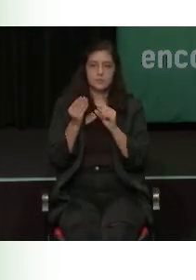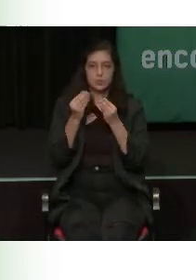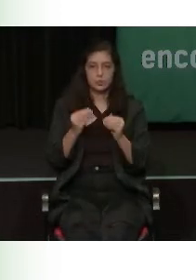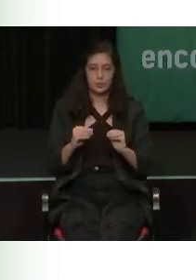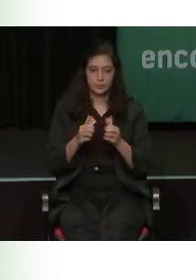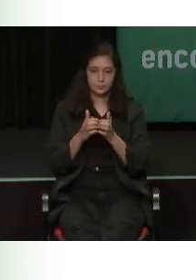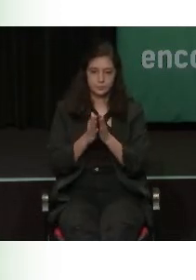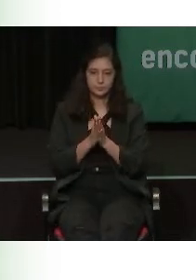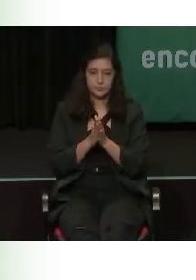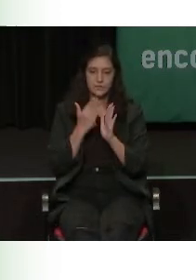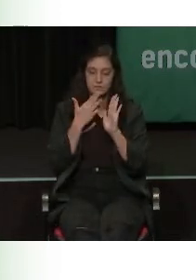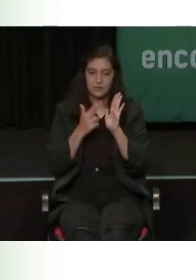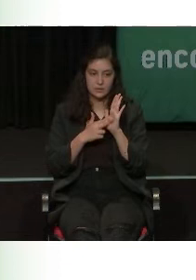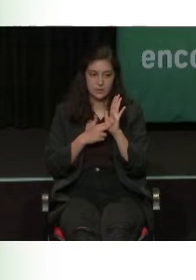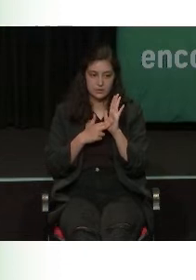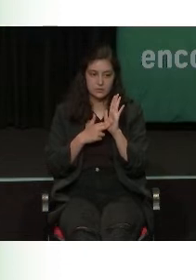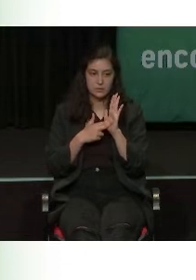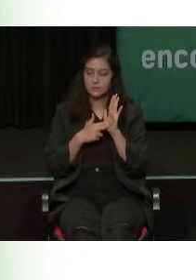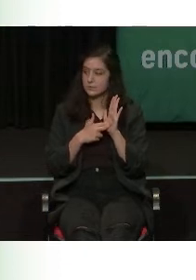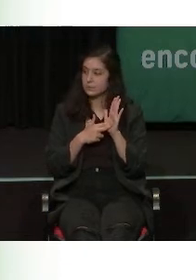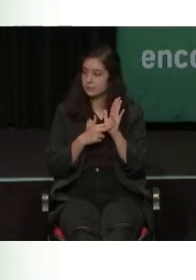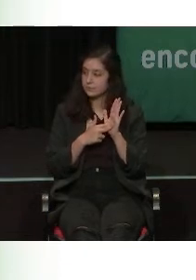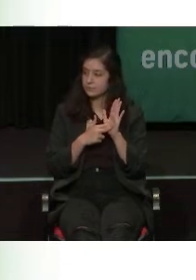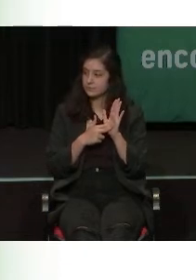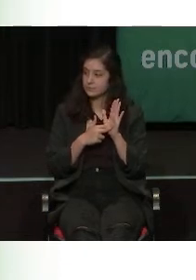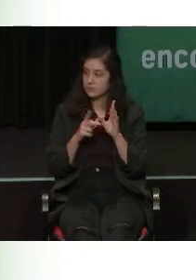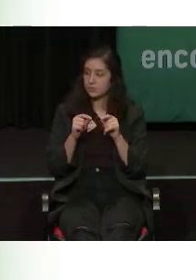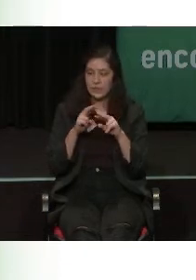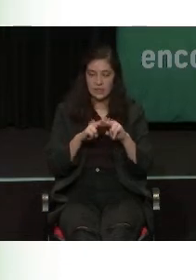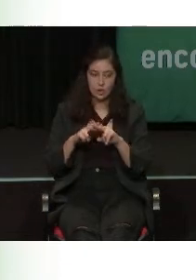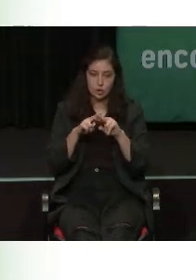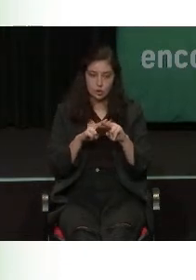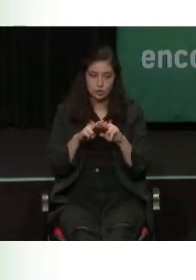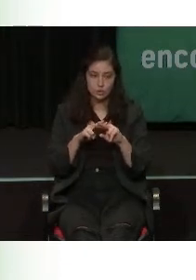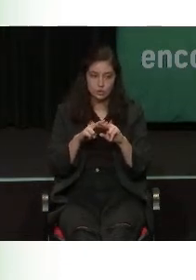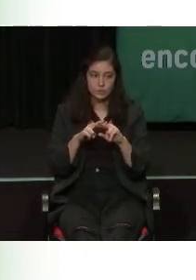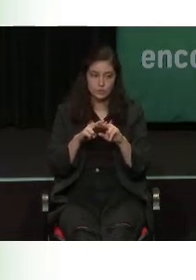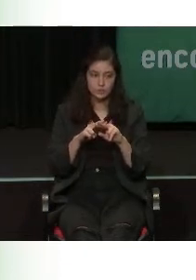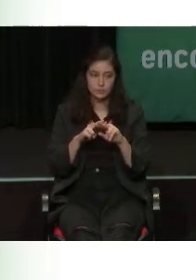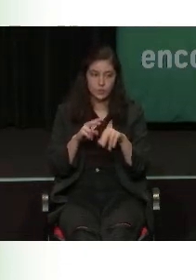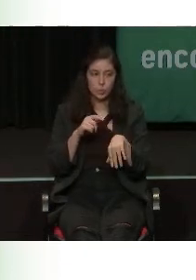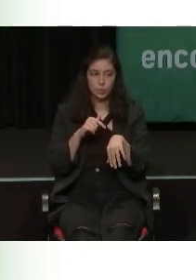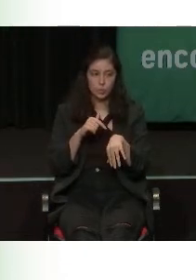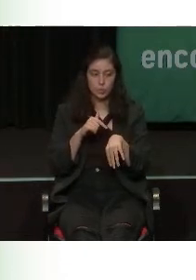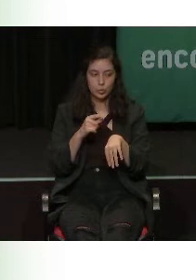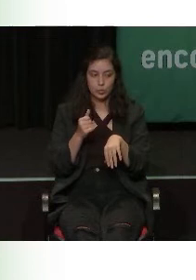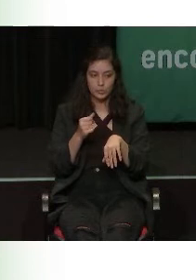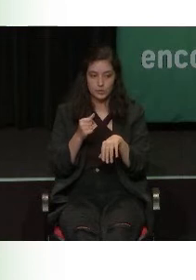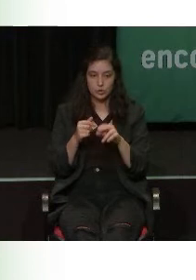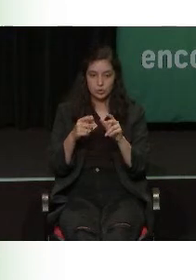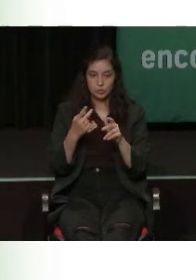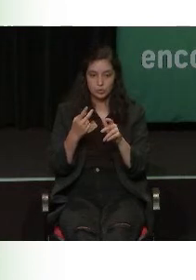into reality, and also diagnostics. The price per kilogram was $1